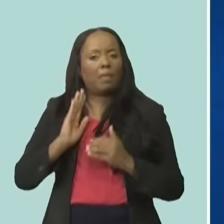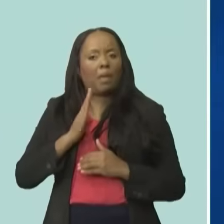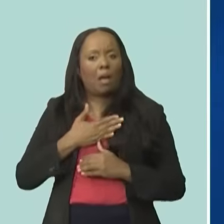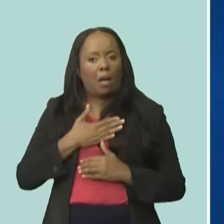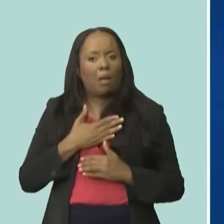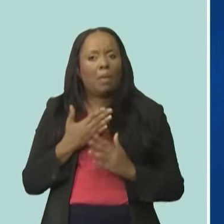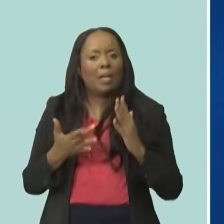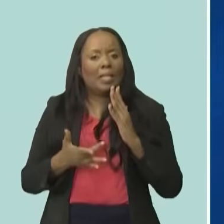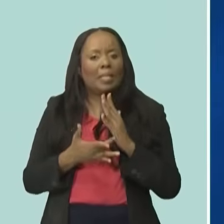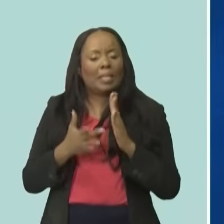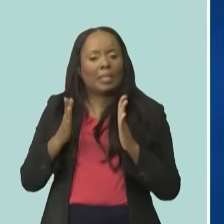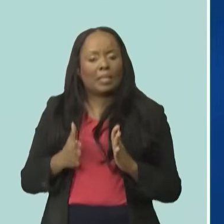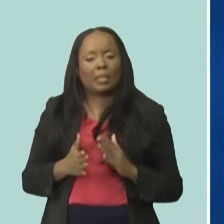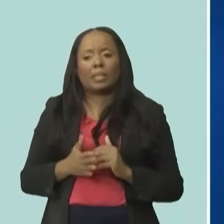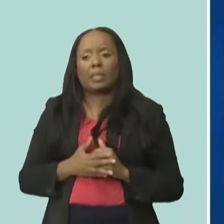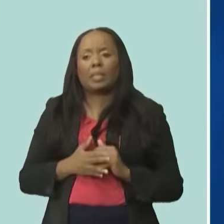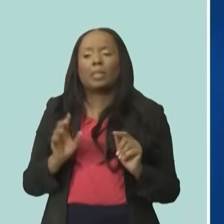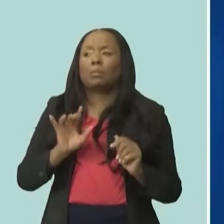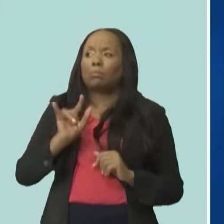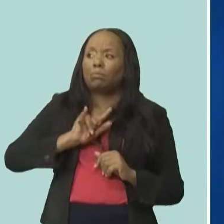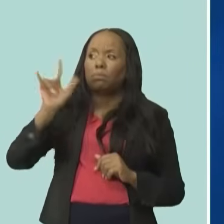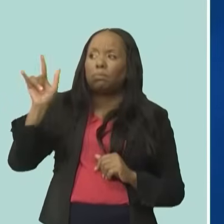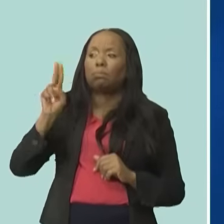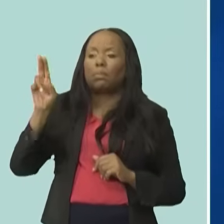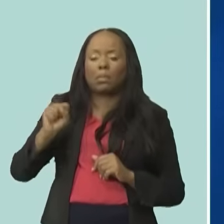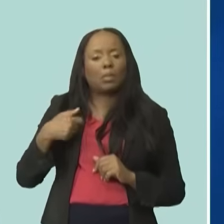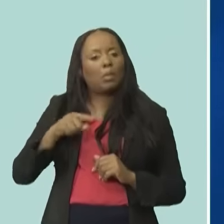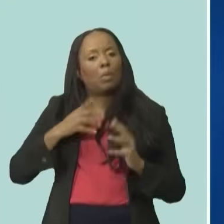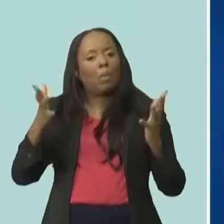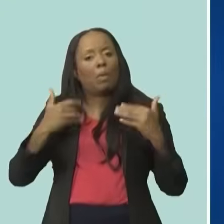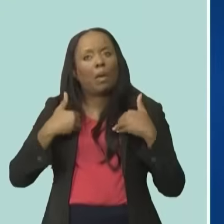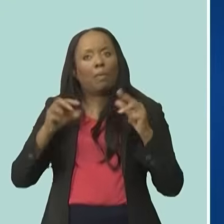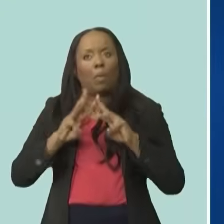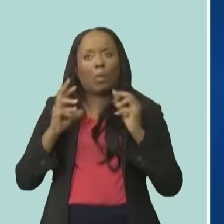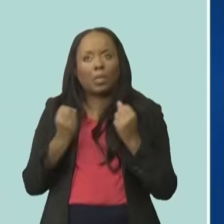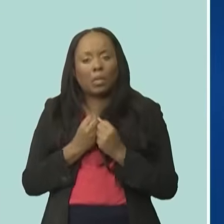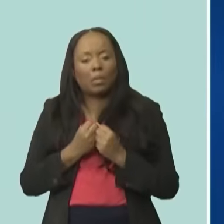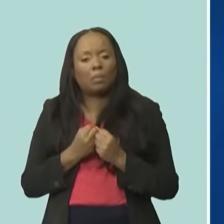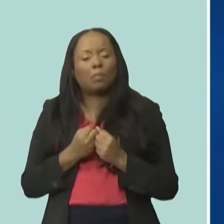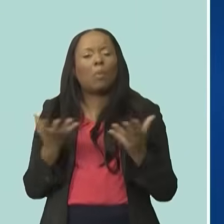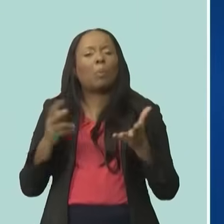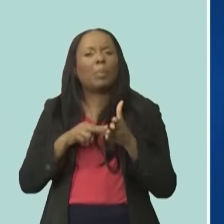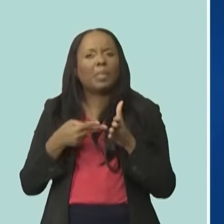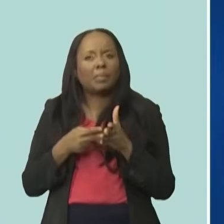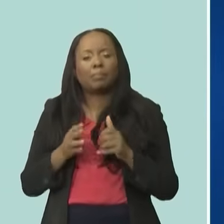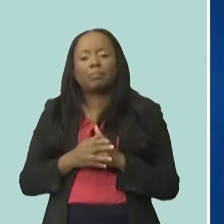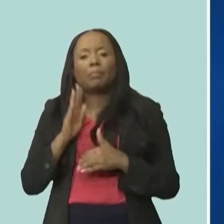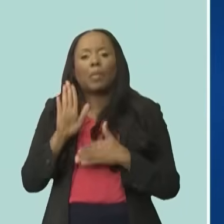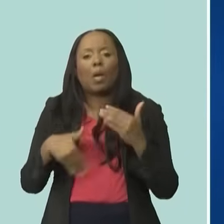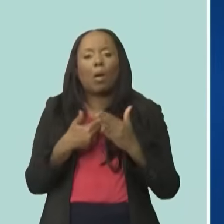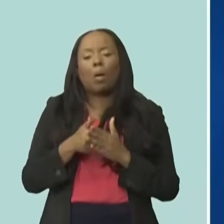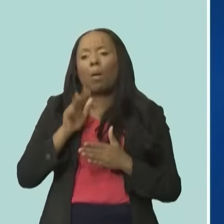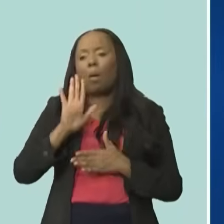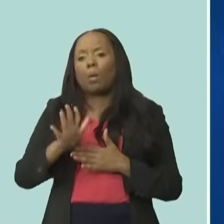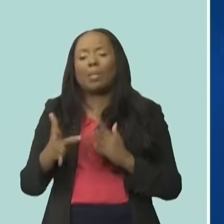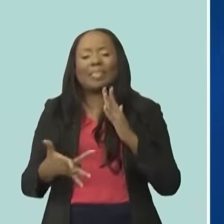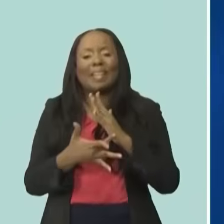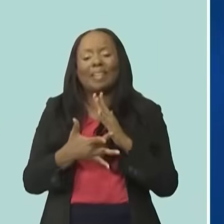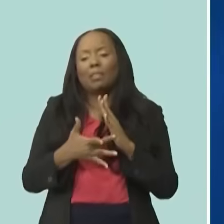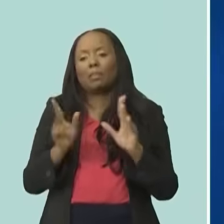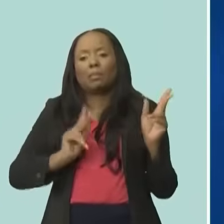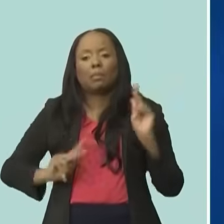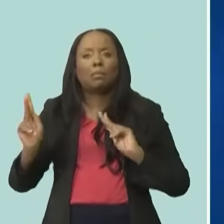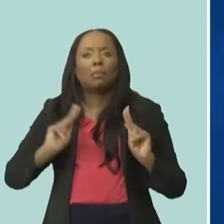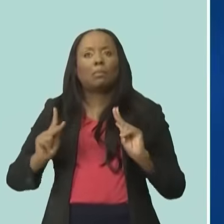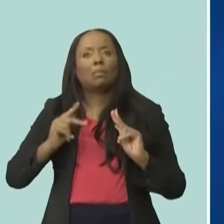and we're looking to become an ICAR certified workshop. What that means that all your technicians have gone through at least the silver level